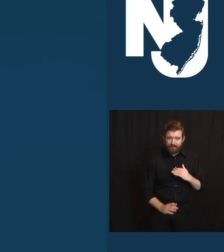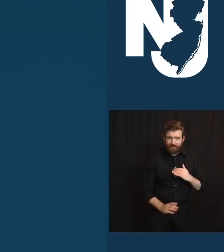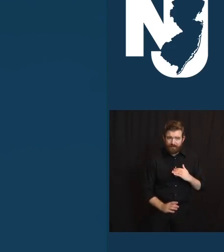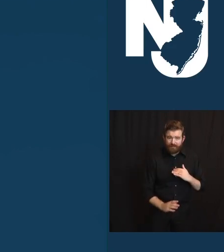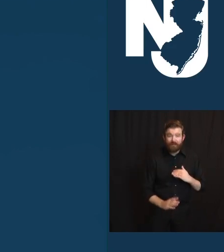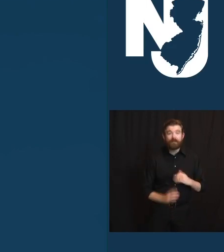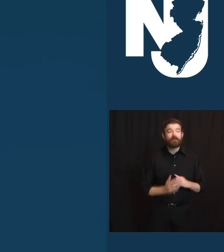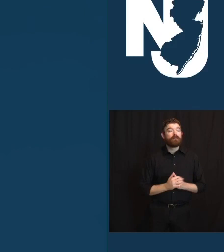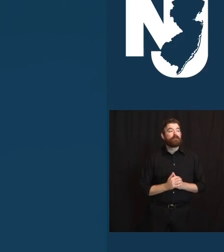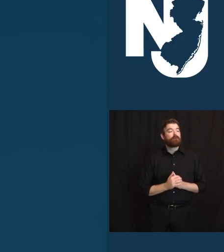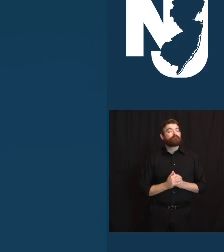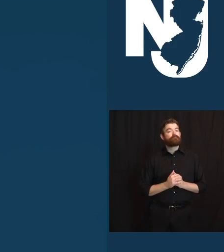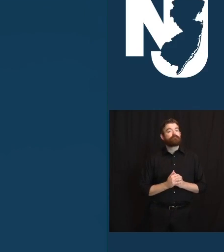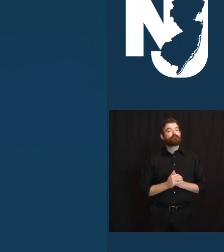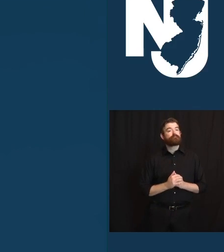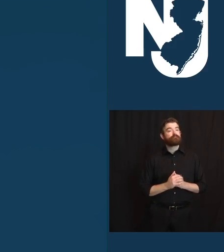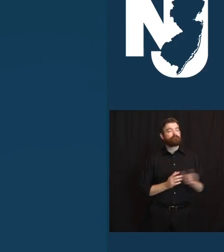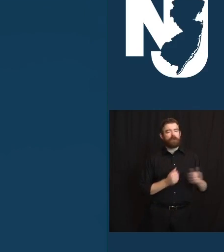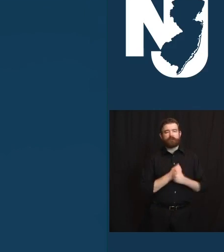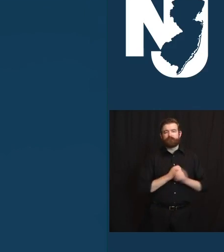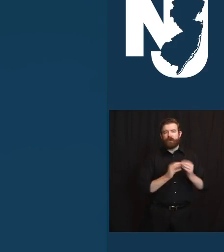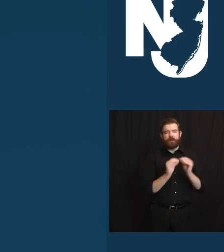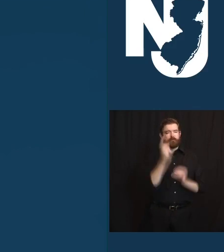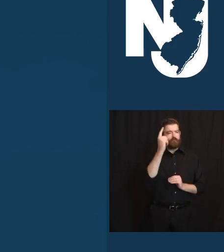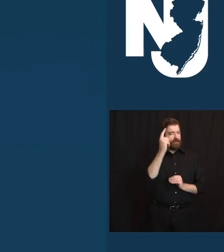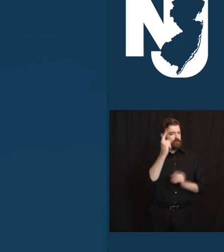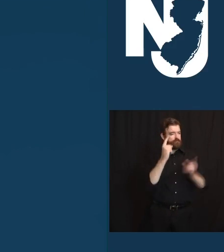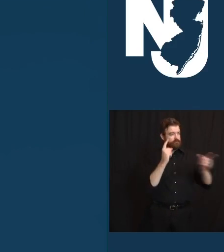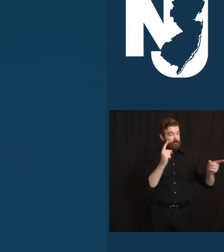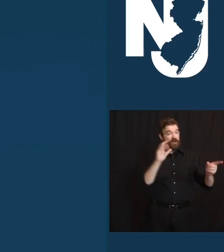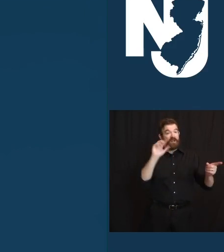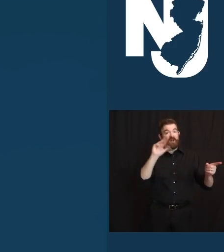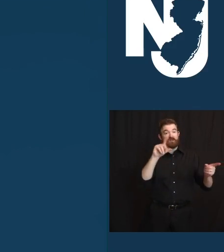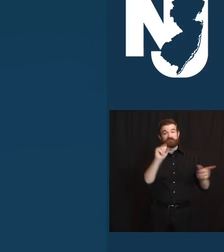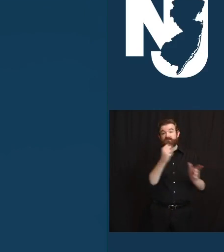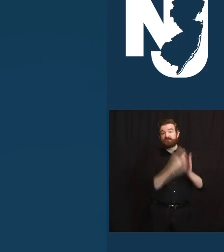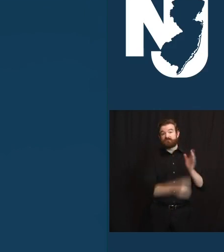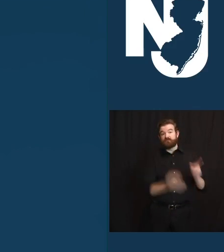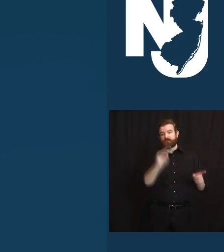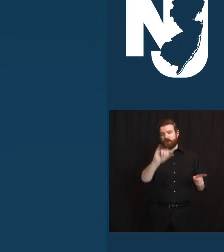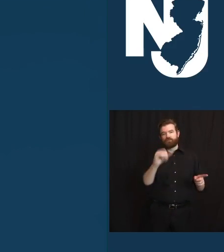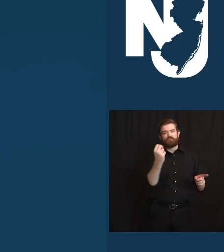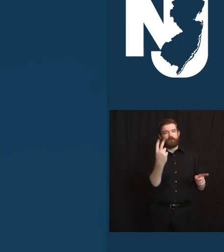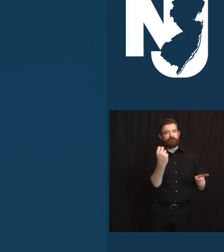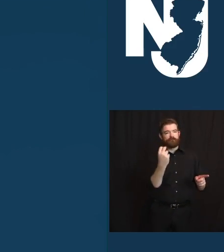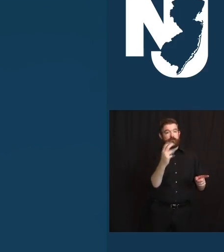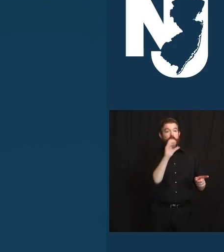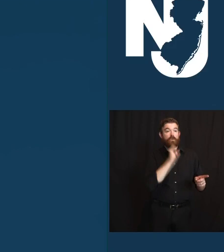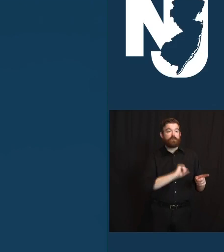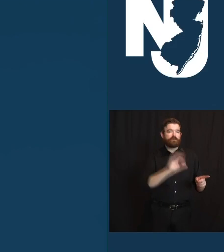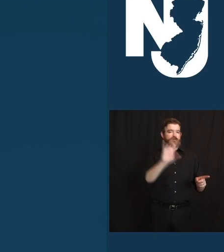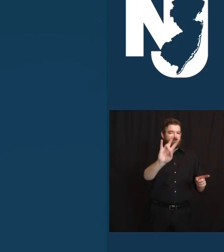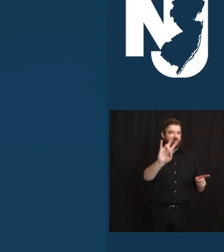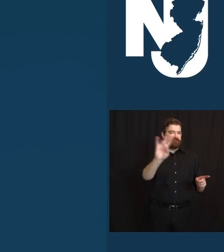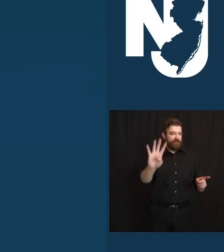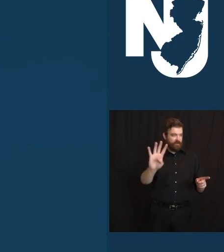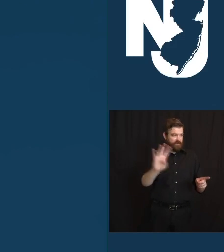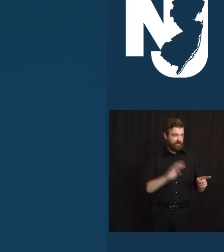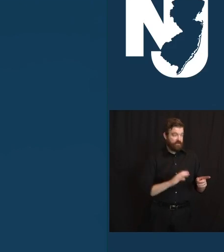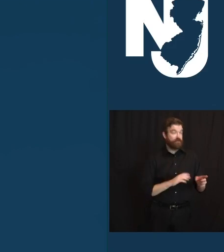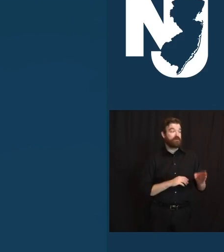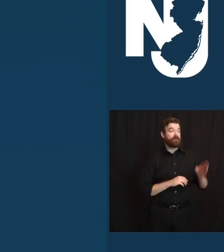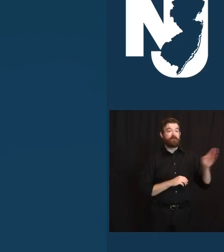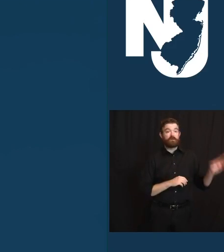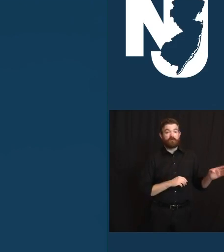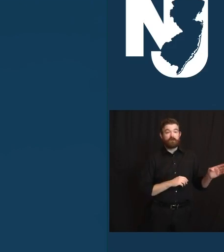else. Carlos passed away on May 12th at the age of 74. Maria passed just 3